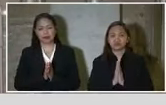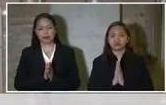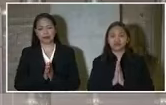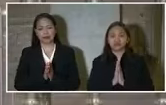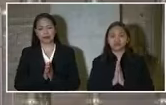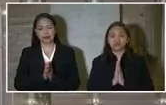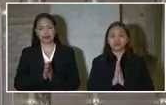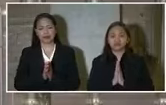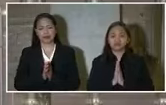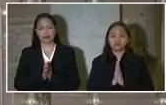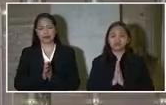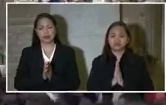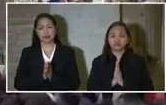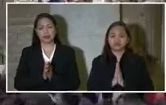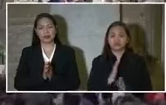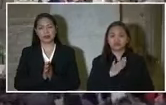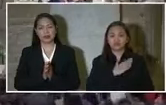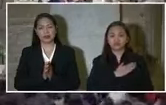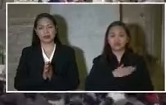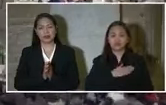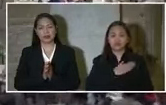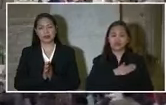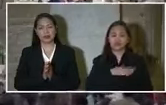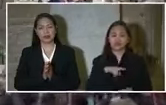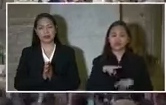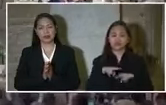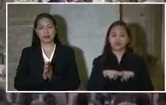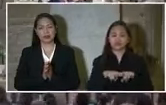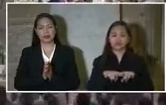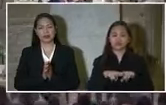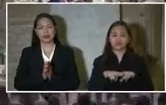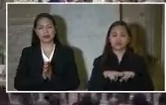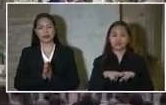Amen. Please be seated.